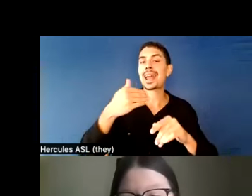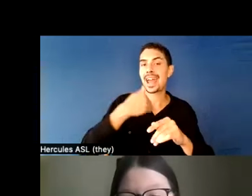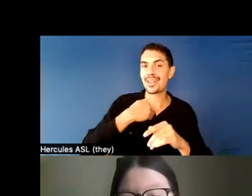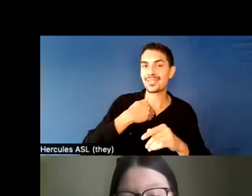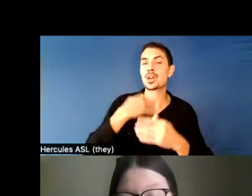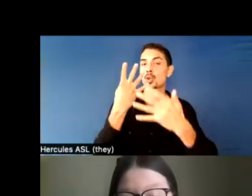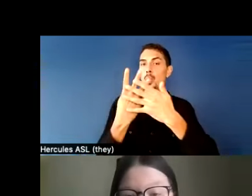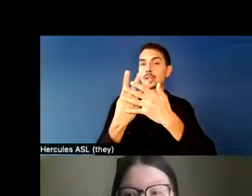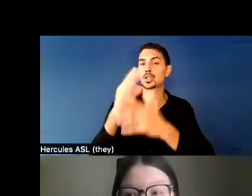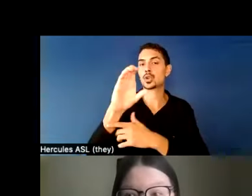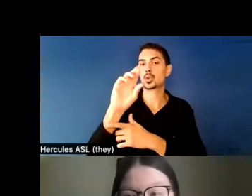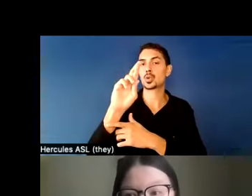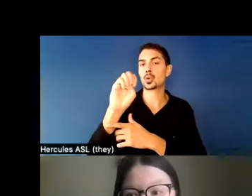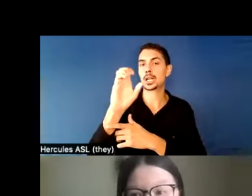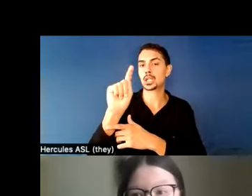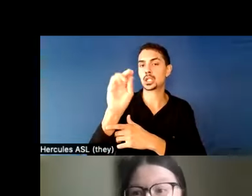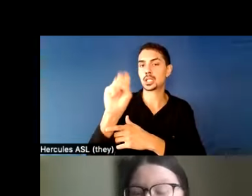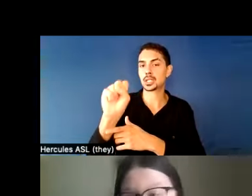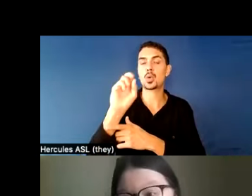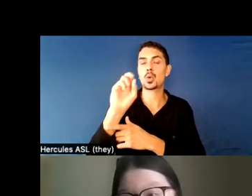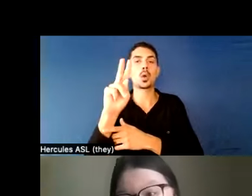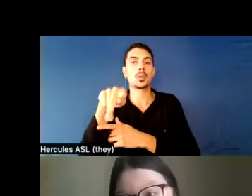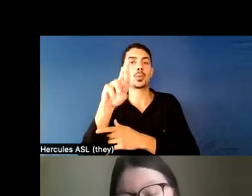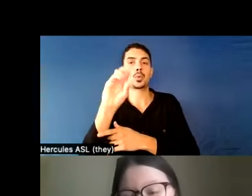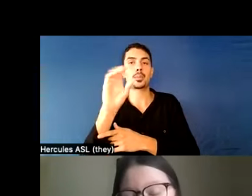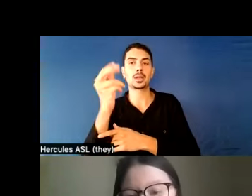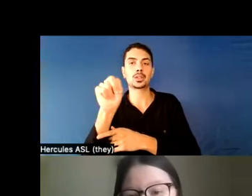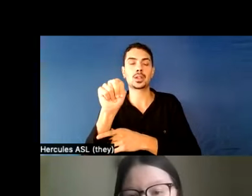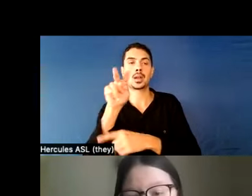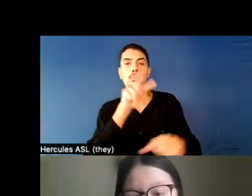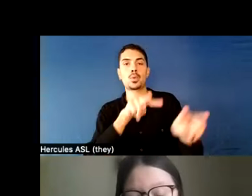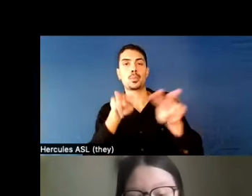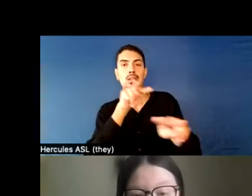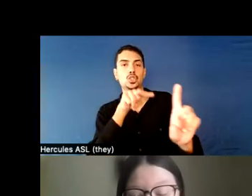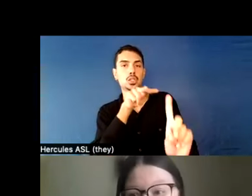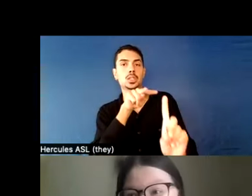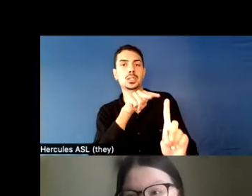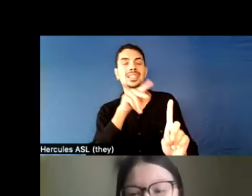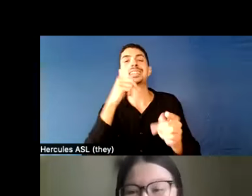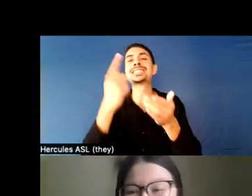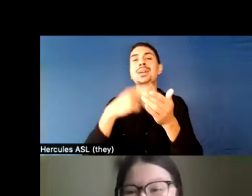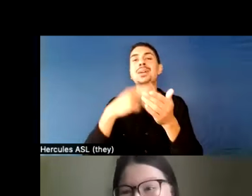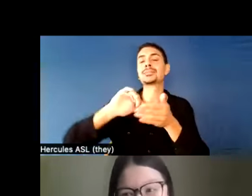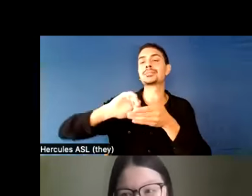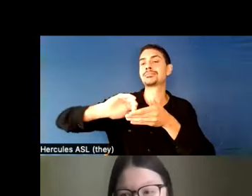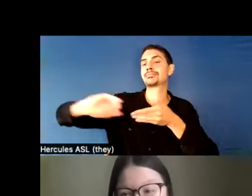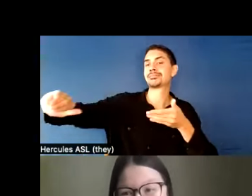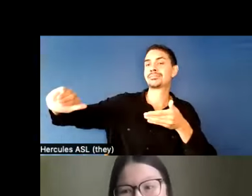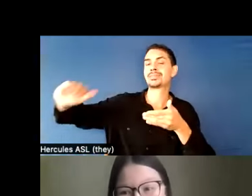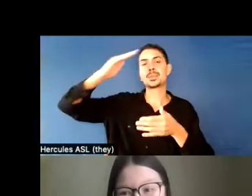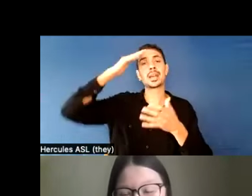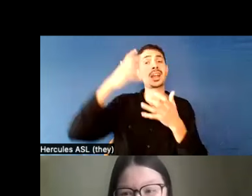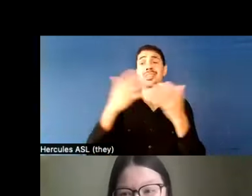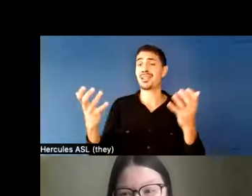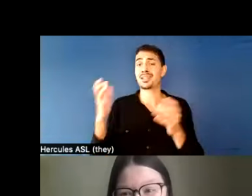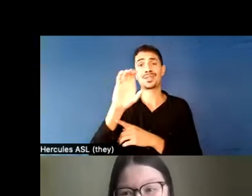also an integral part. Often they've been kind of left out because of the fact that a lot of cases don't move forward. There's